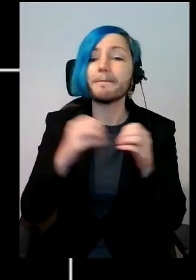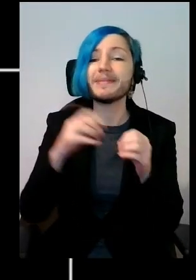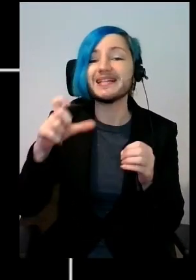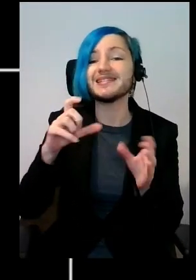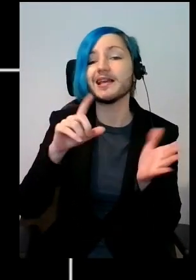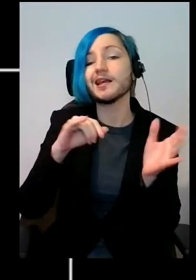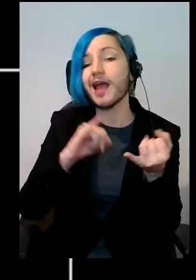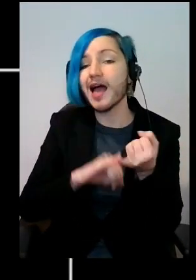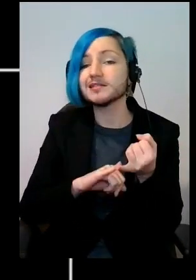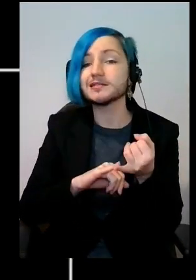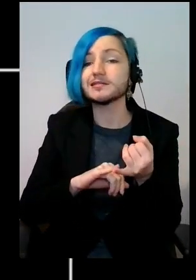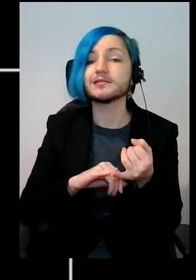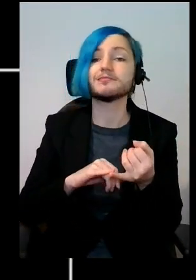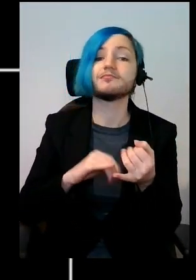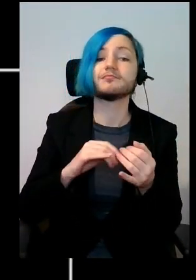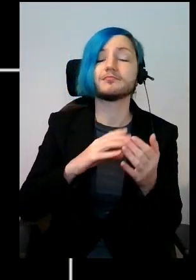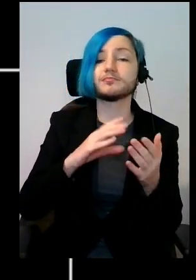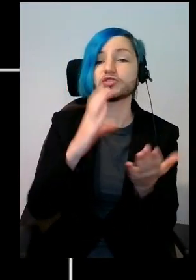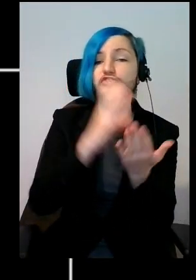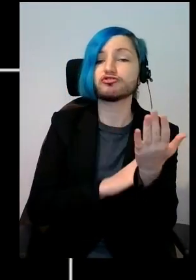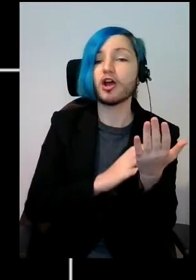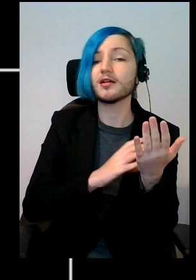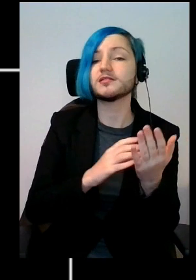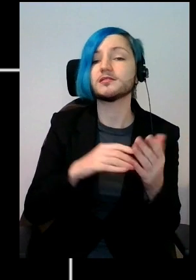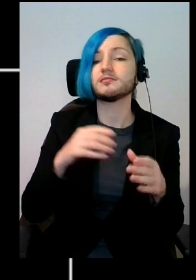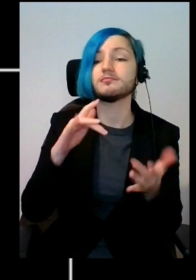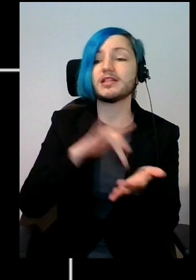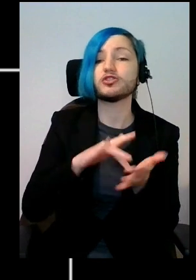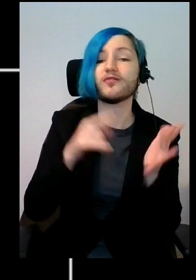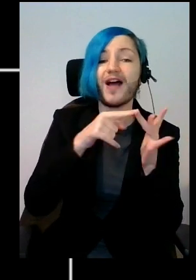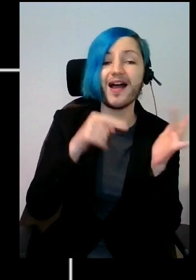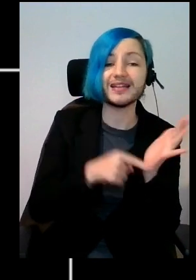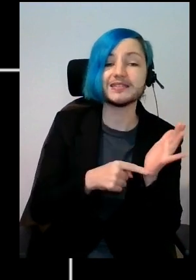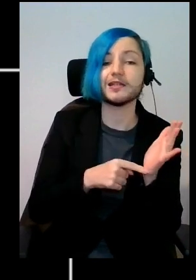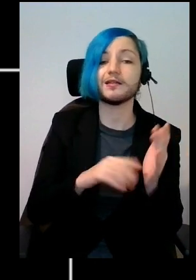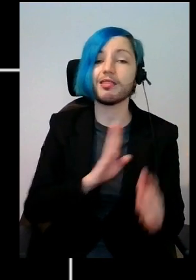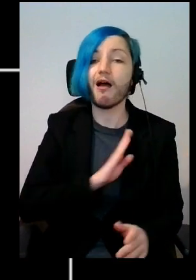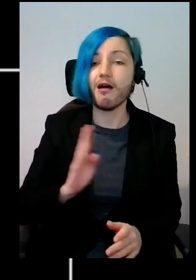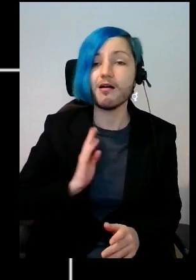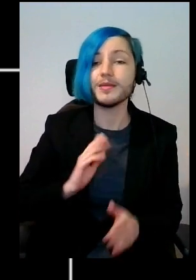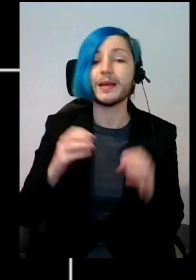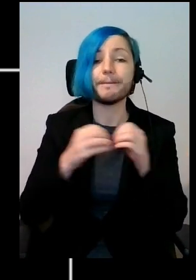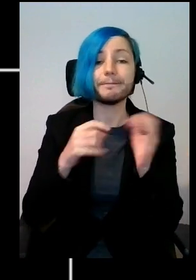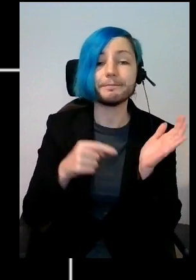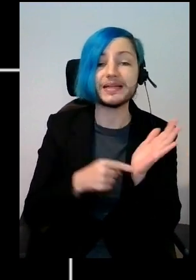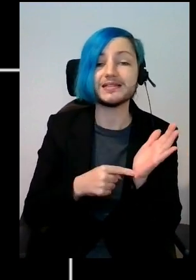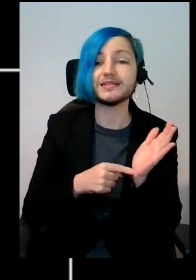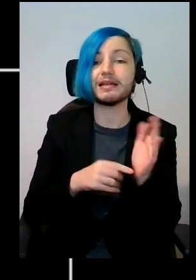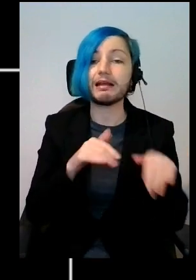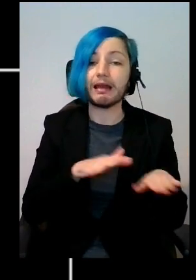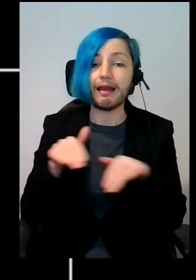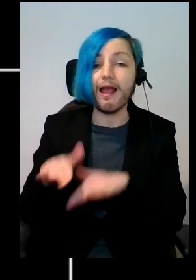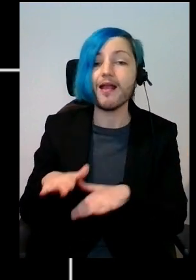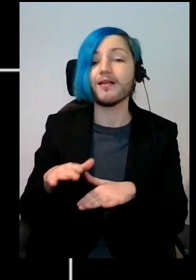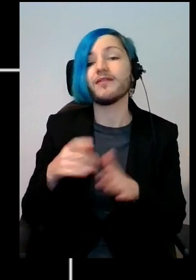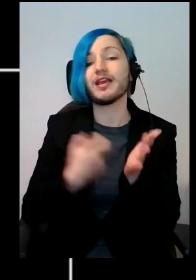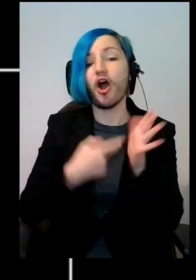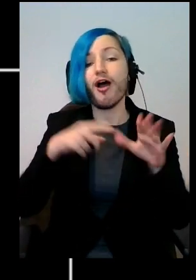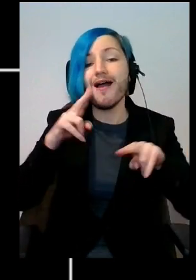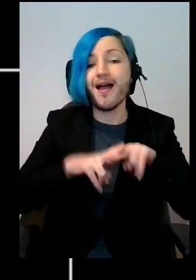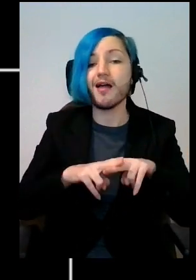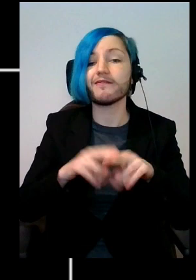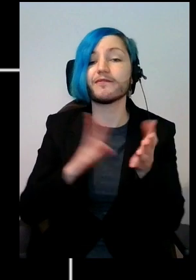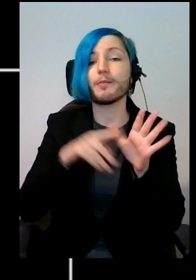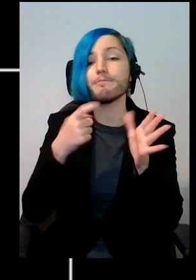IT, EY, the British Army, BT, the Royal Navy, the Royal Air Force, Marshall and Lloyds Banking Group, and of course, thank you to